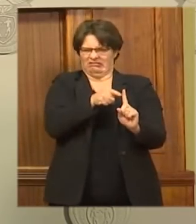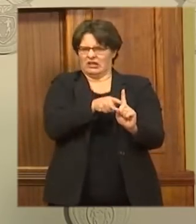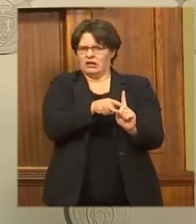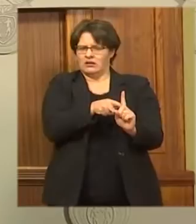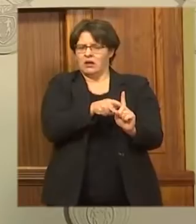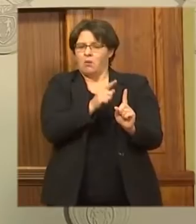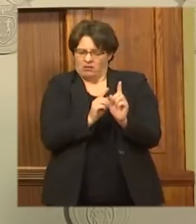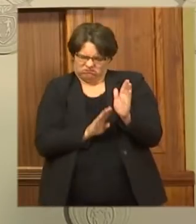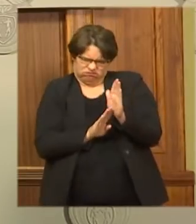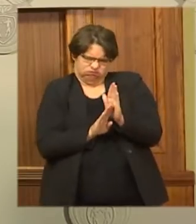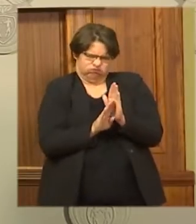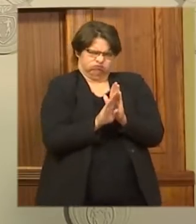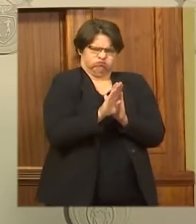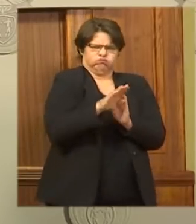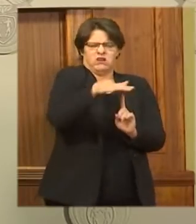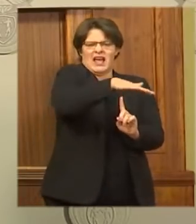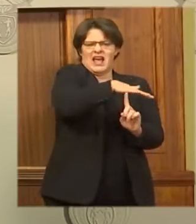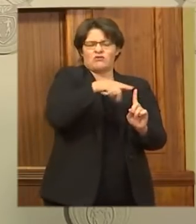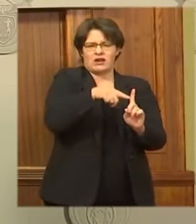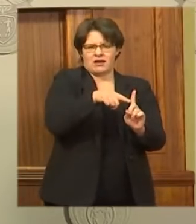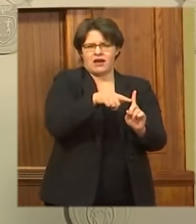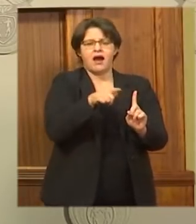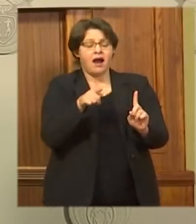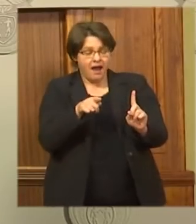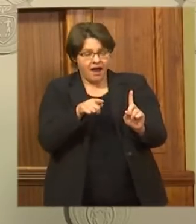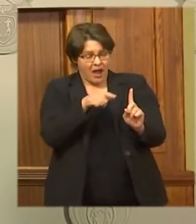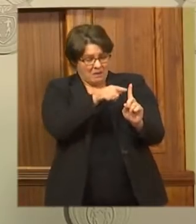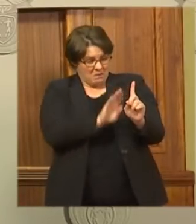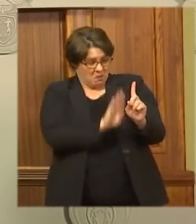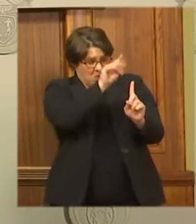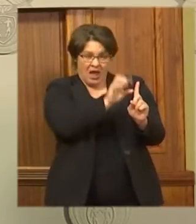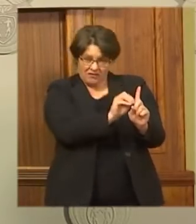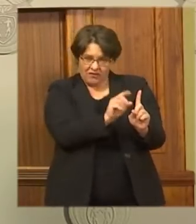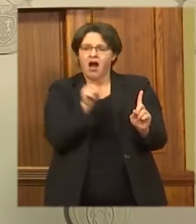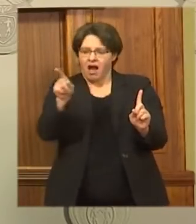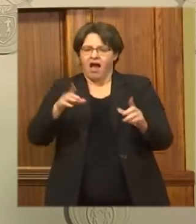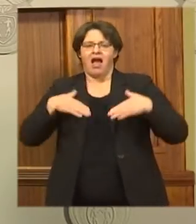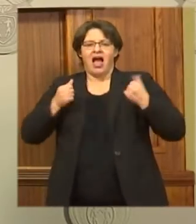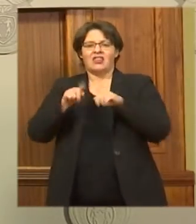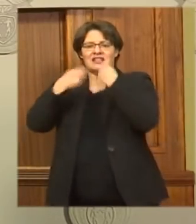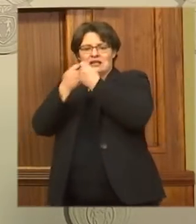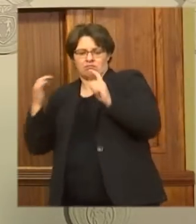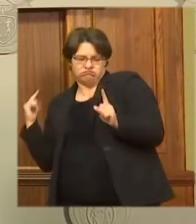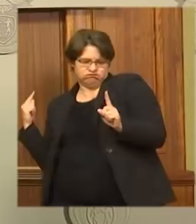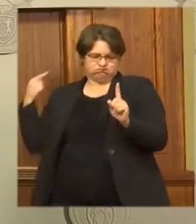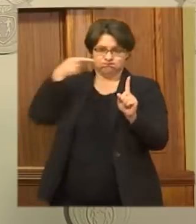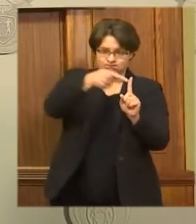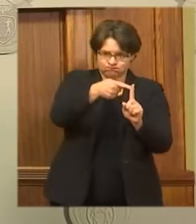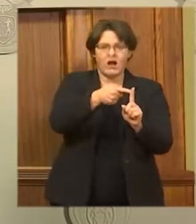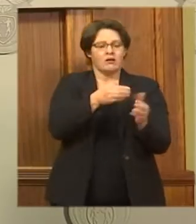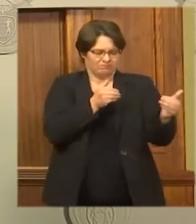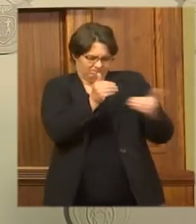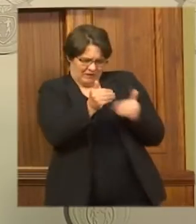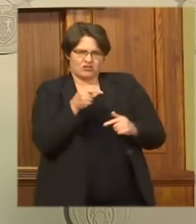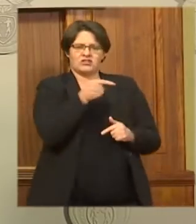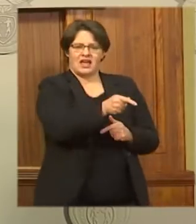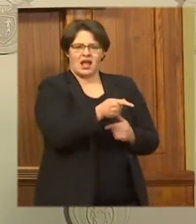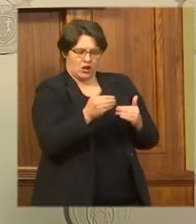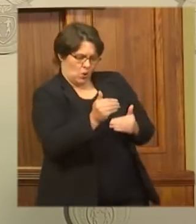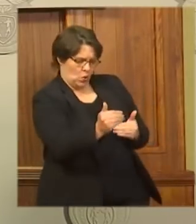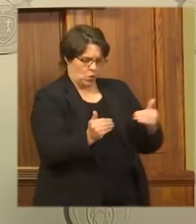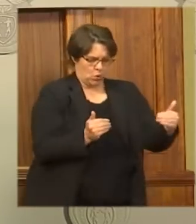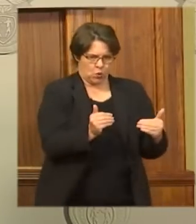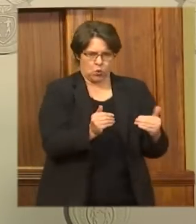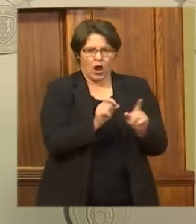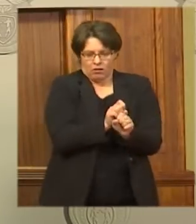of infection, and sending multidisciplinary health teams to contain the outbreaks and